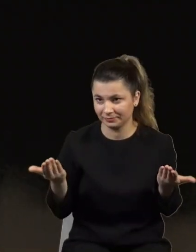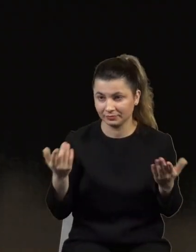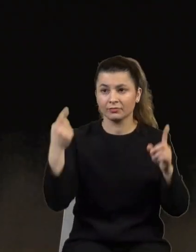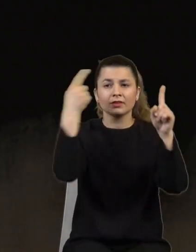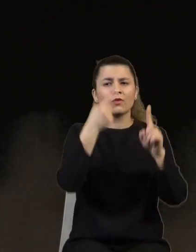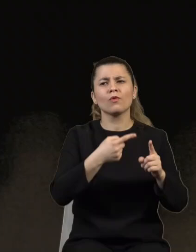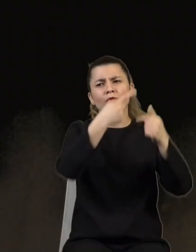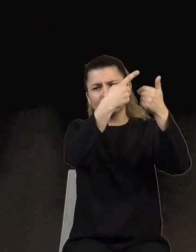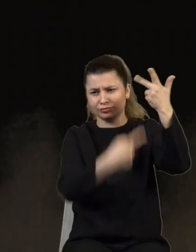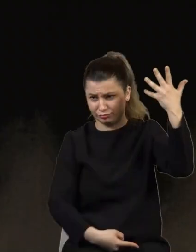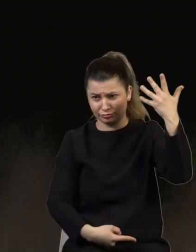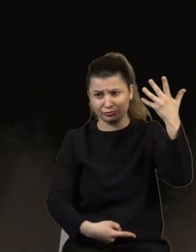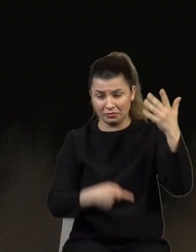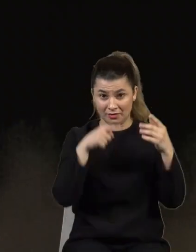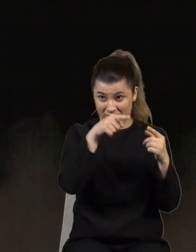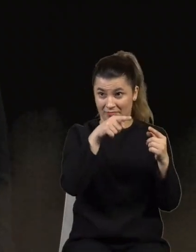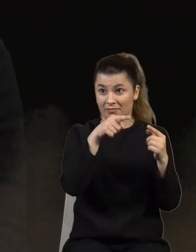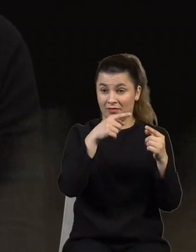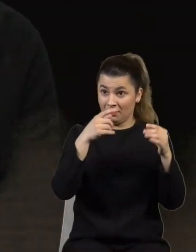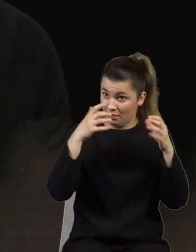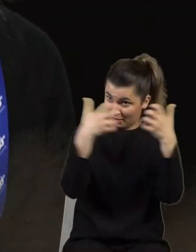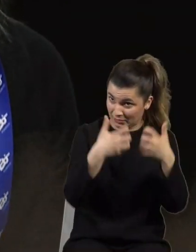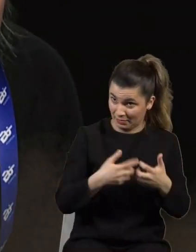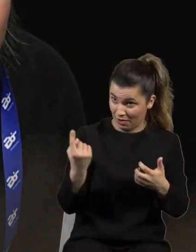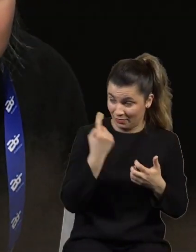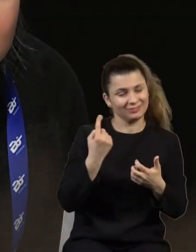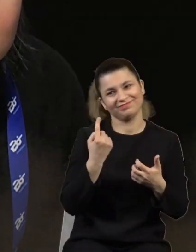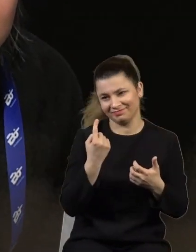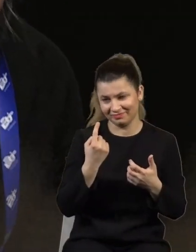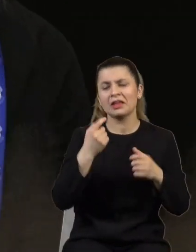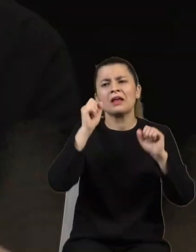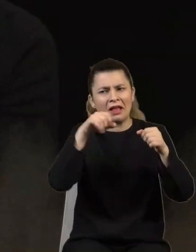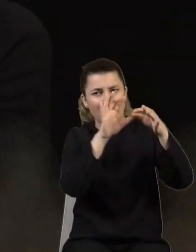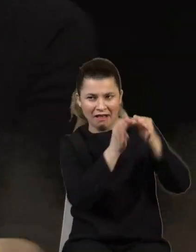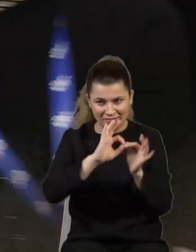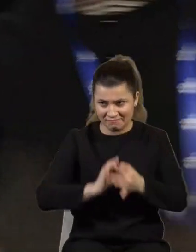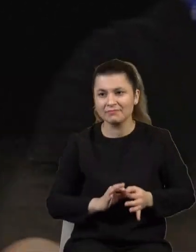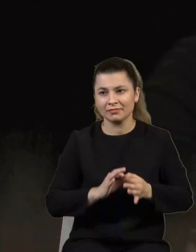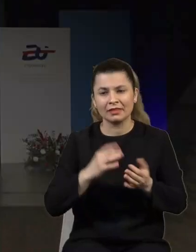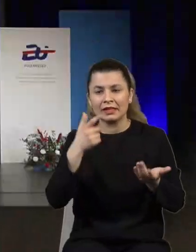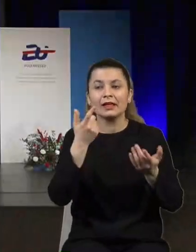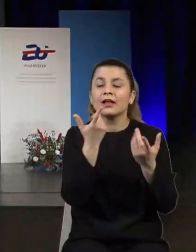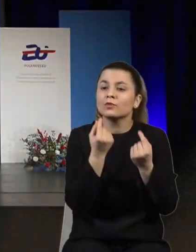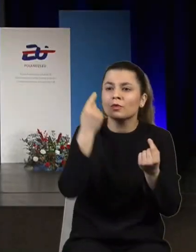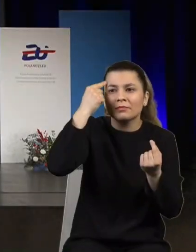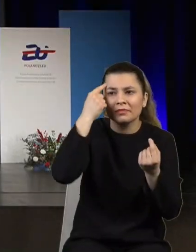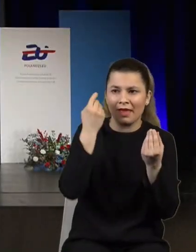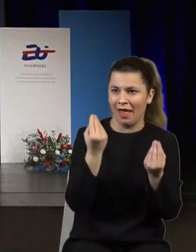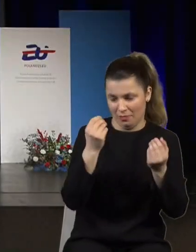it and take good data into account. Thank you very much. You put forward the points I very much